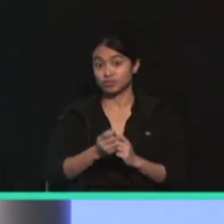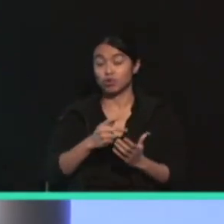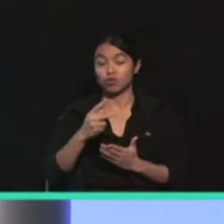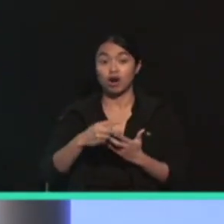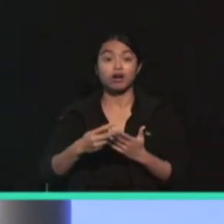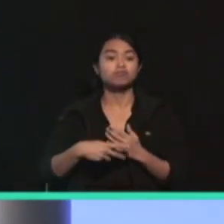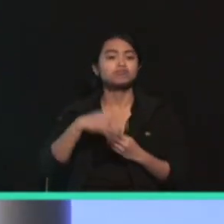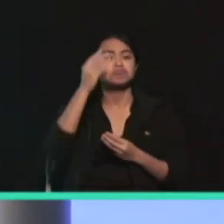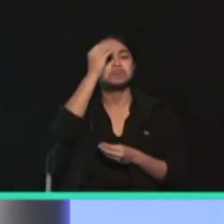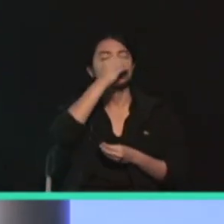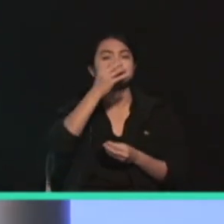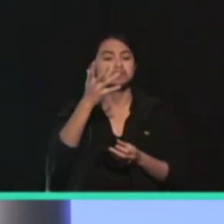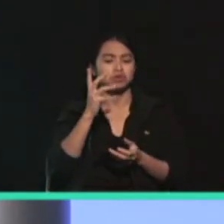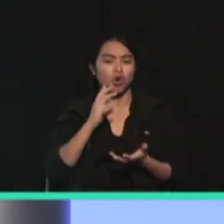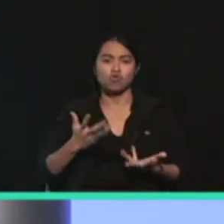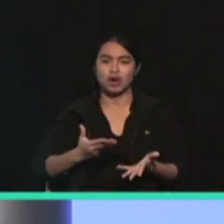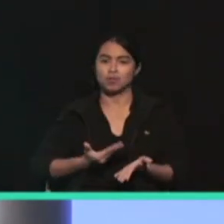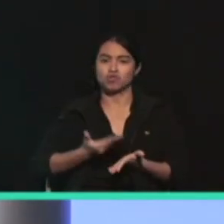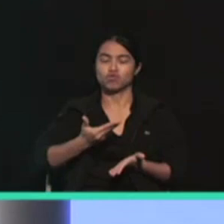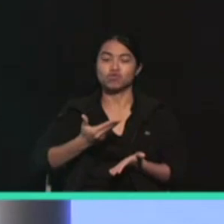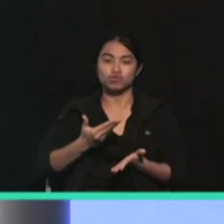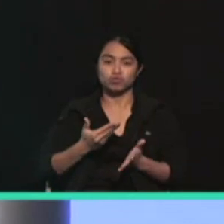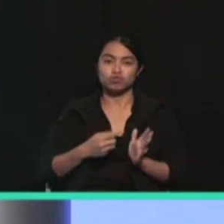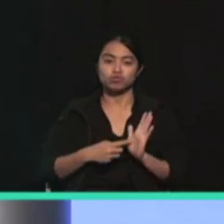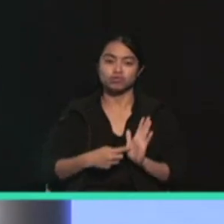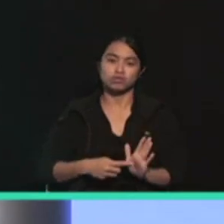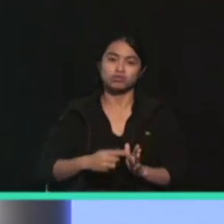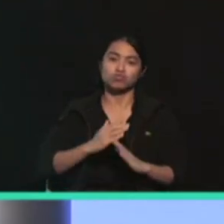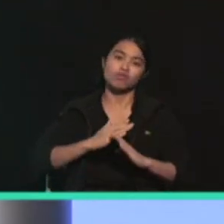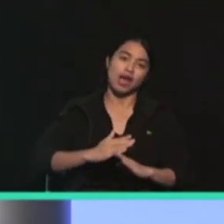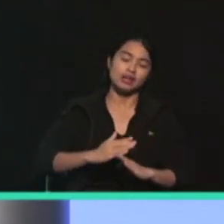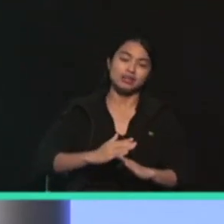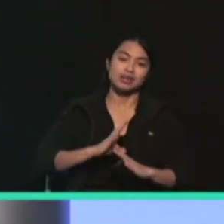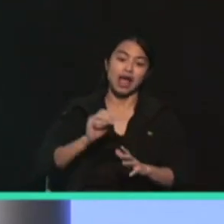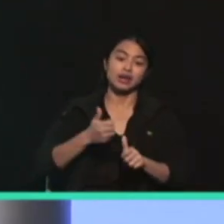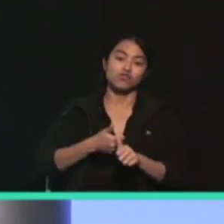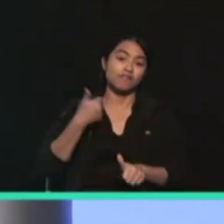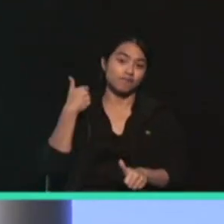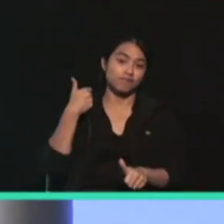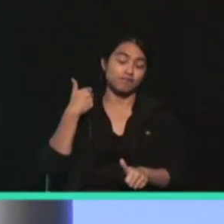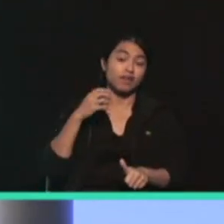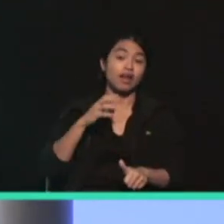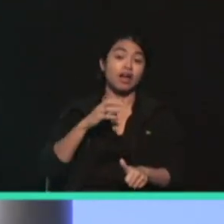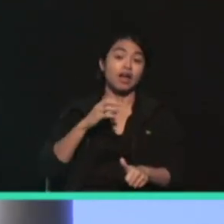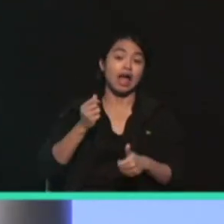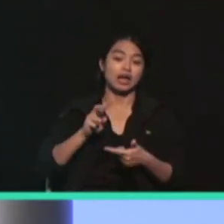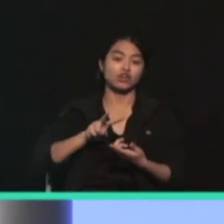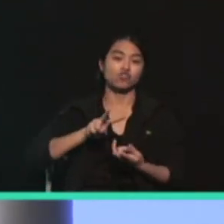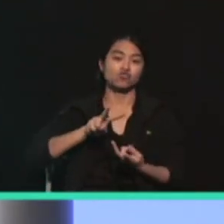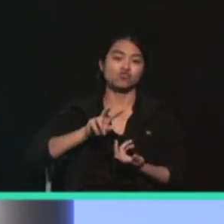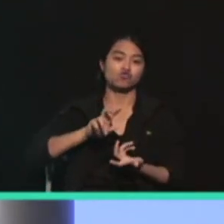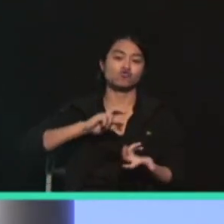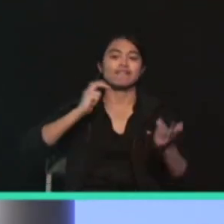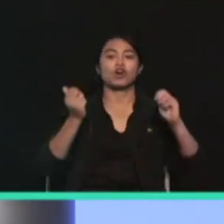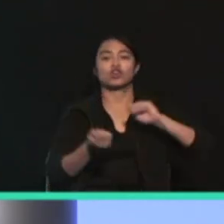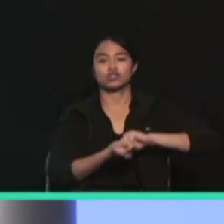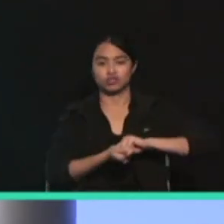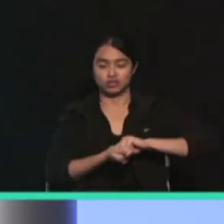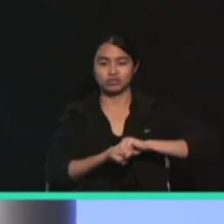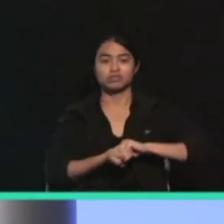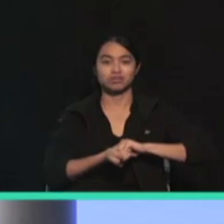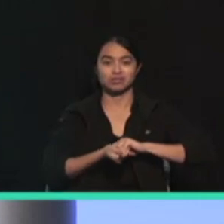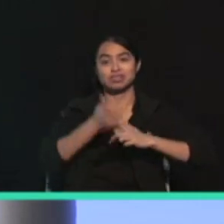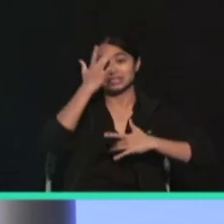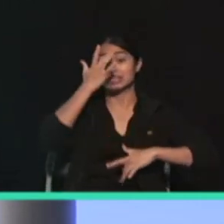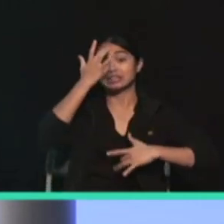to prevent, to arrest, and also to reverse lifestyle diseases.